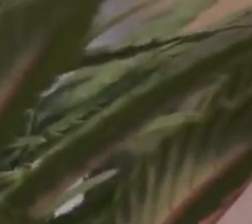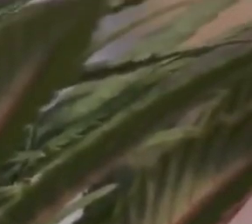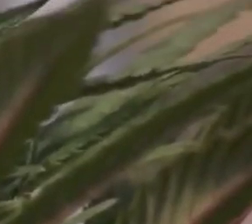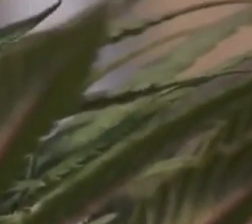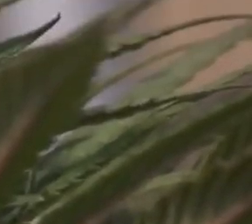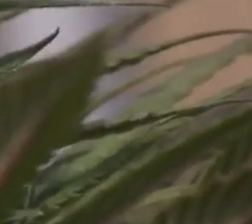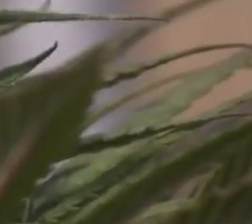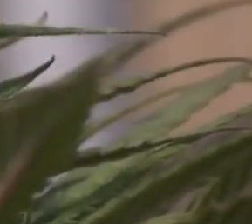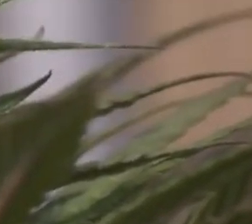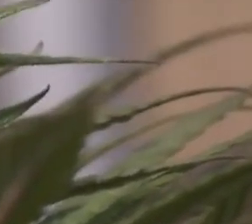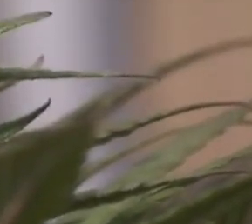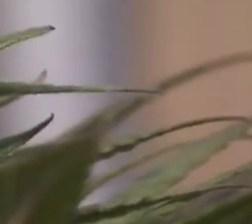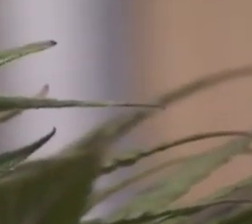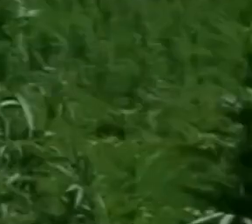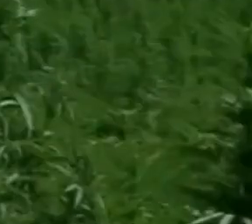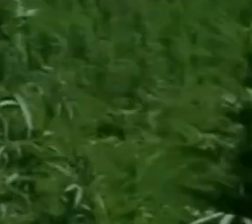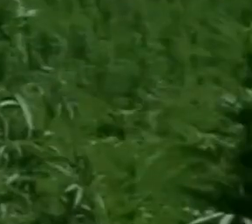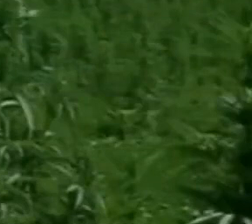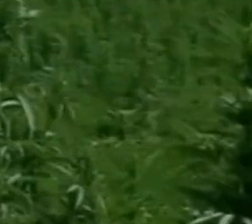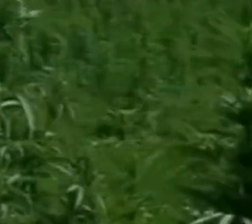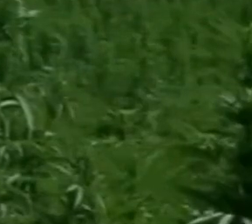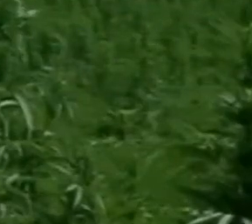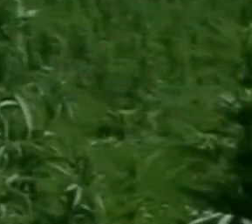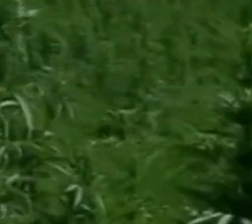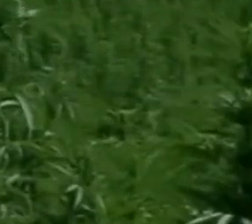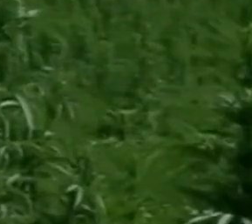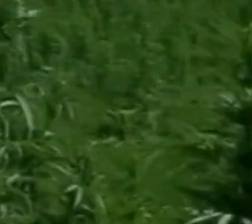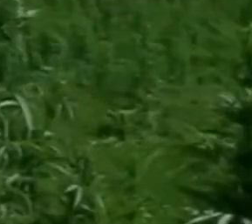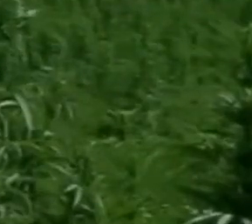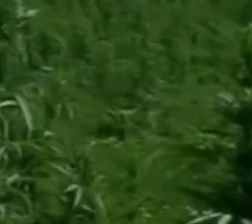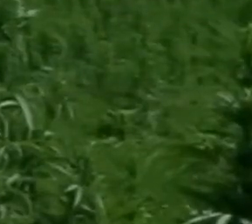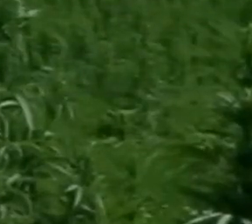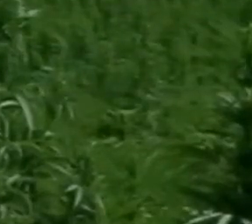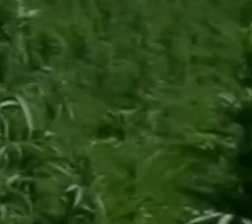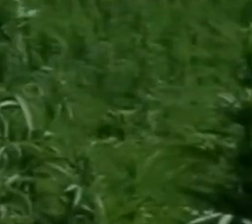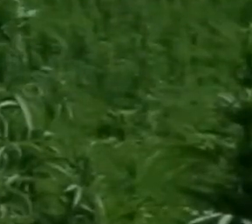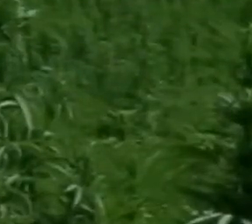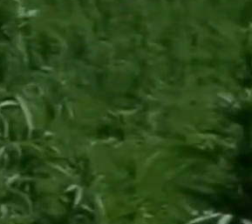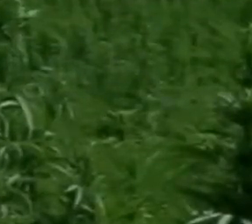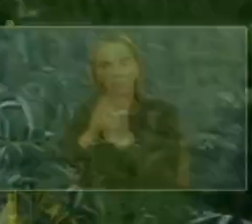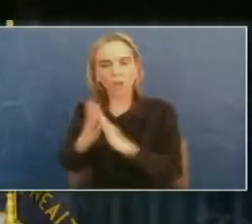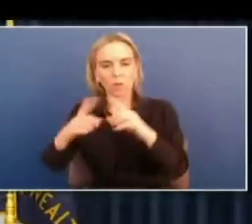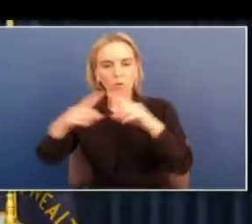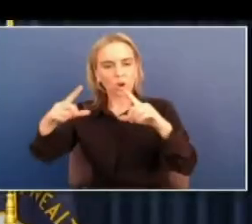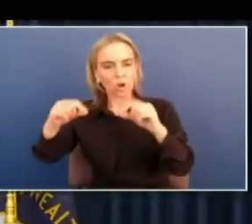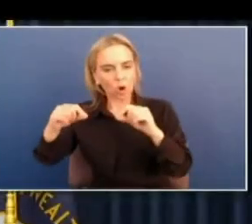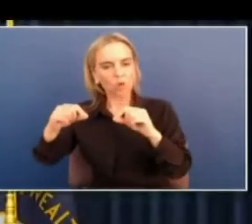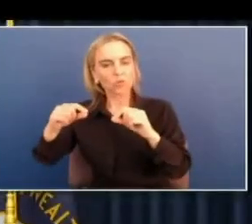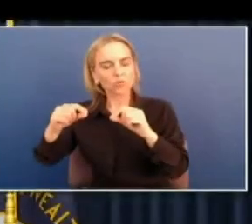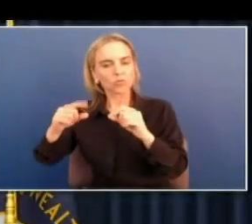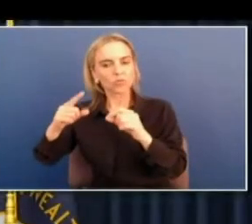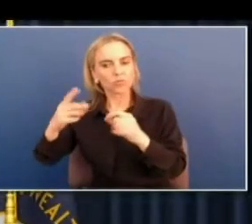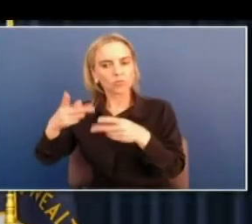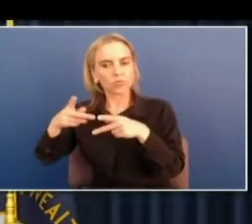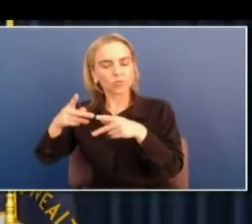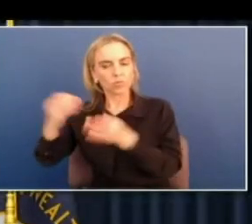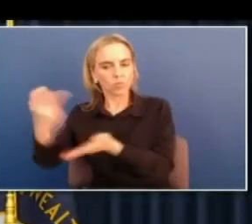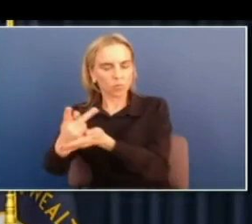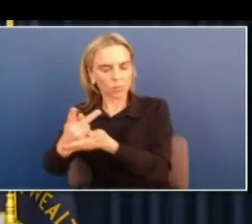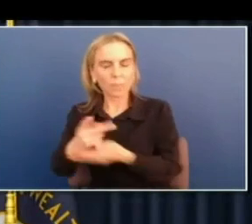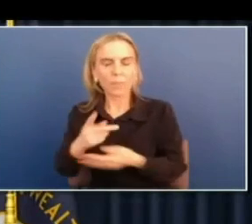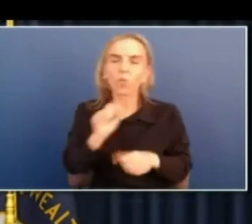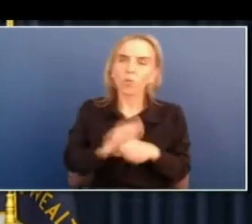of licenses will be issued using a lottery system. We have worked hard to create a